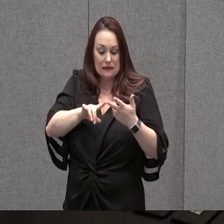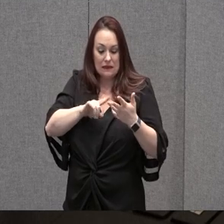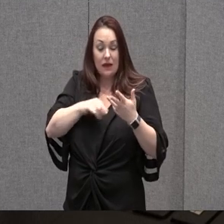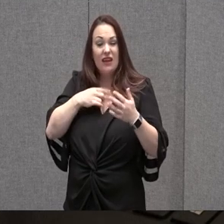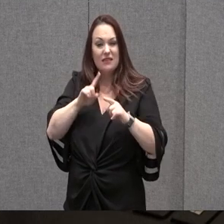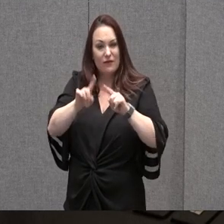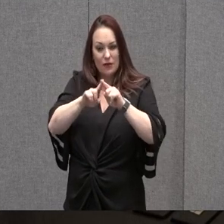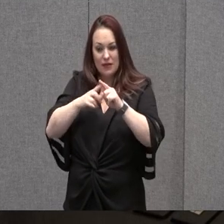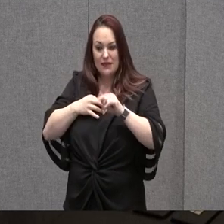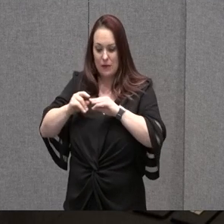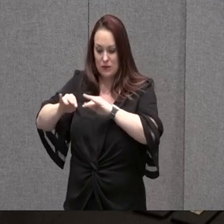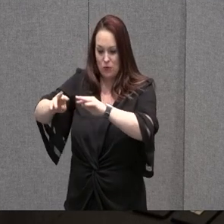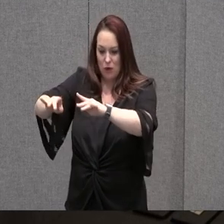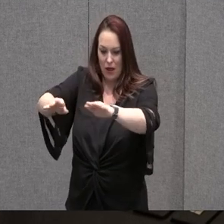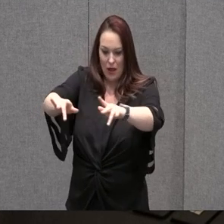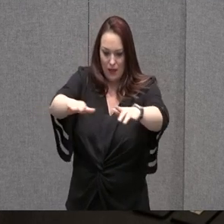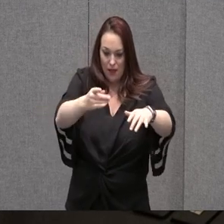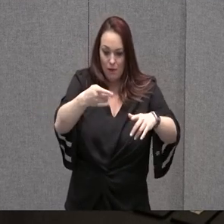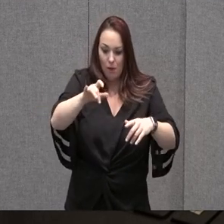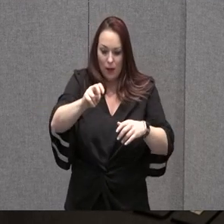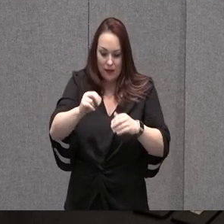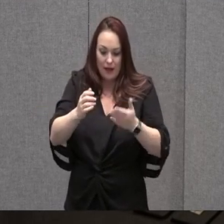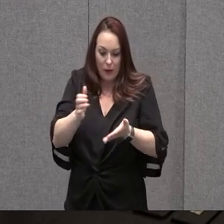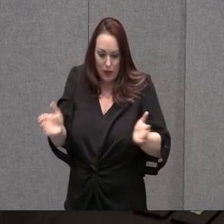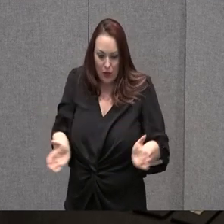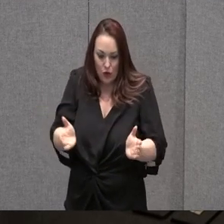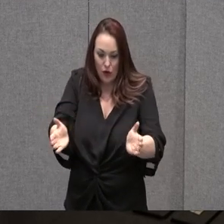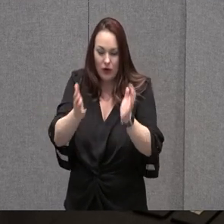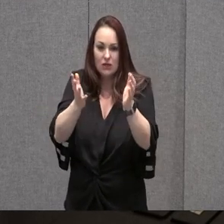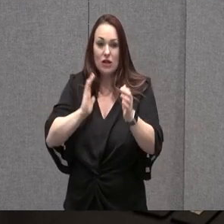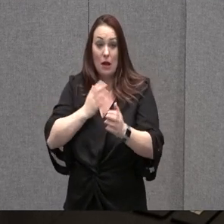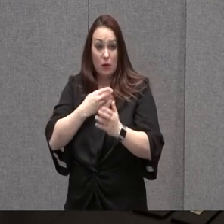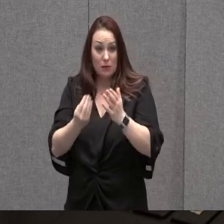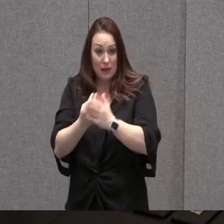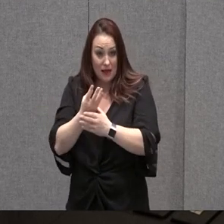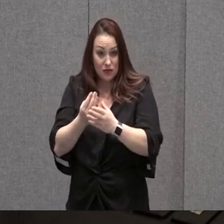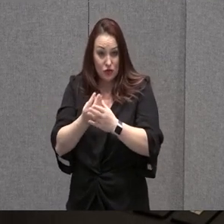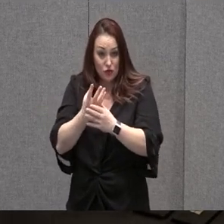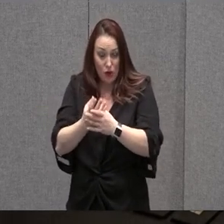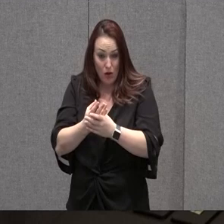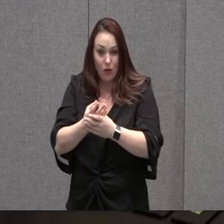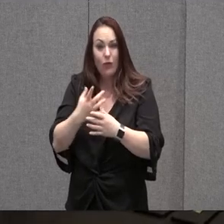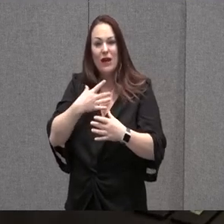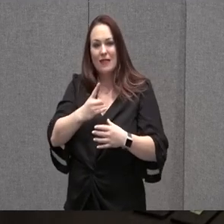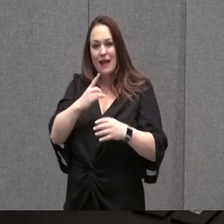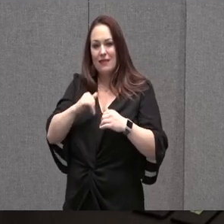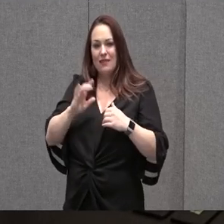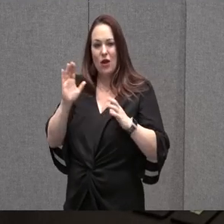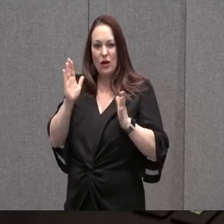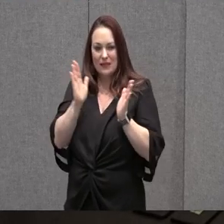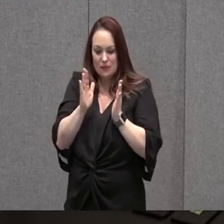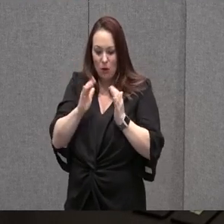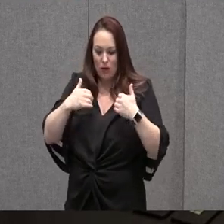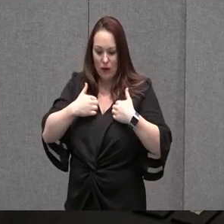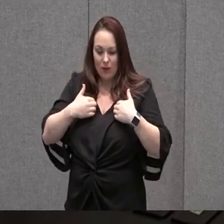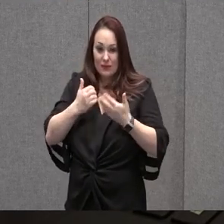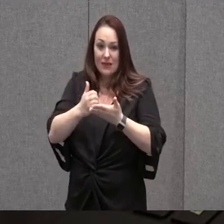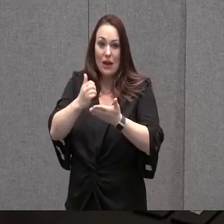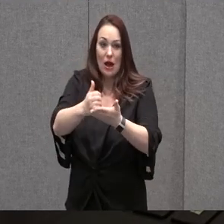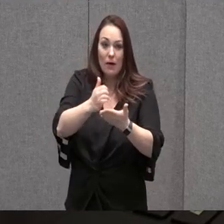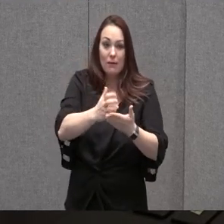to bloom. We like knowing that little helpers are out there in nature working with us to help the garden grow.